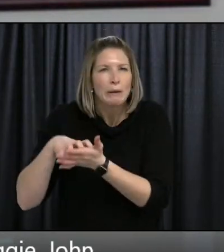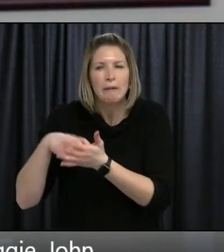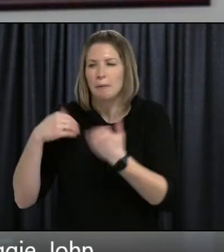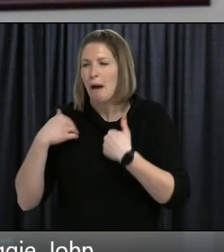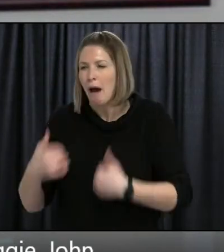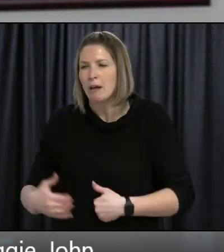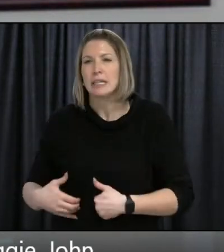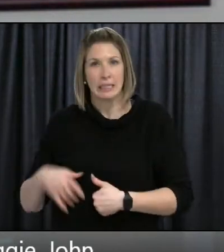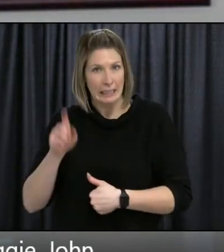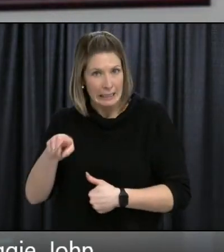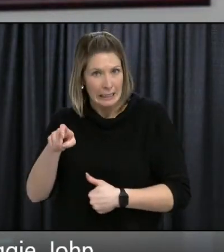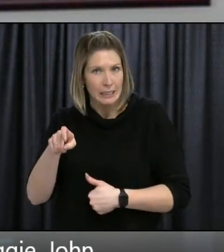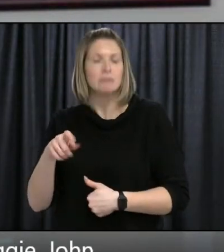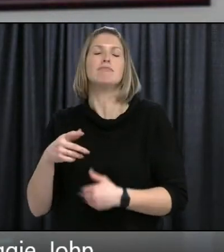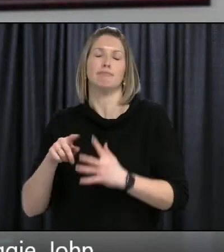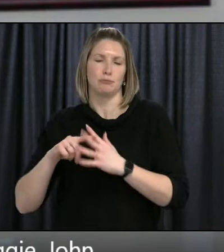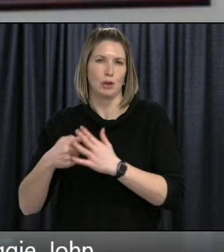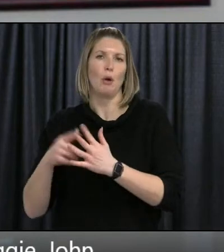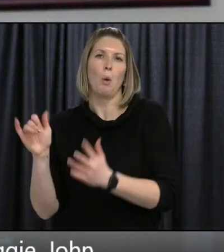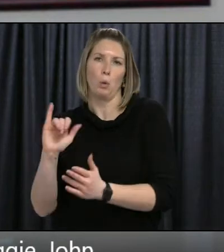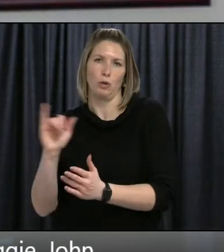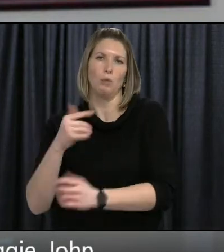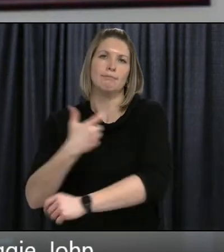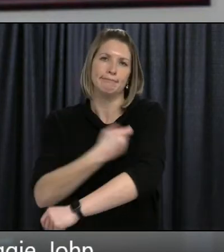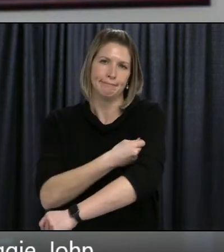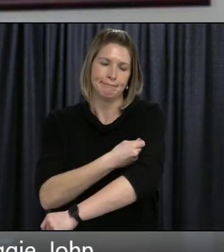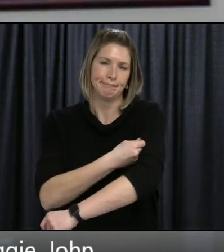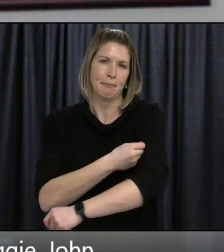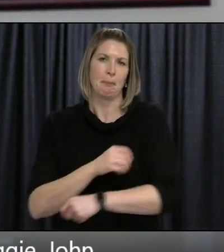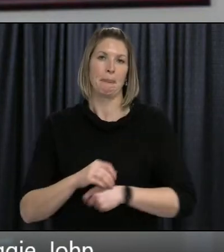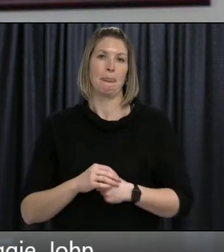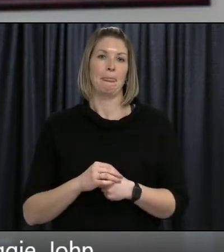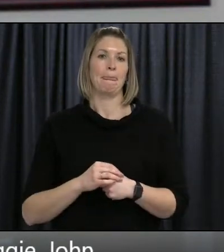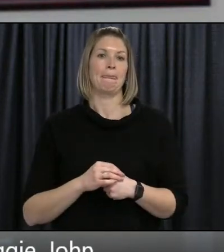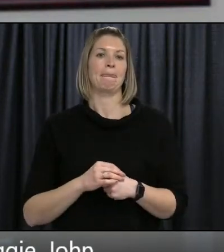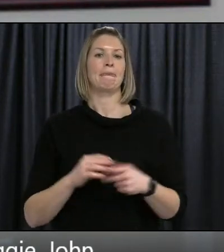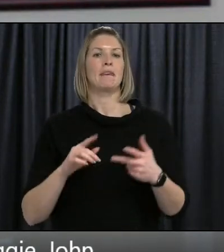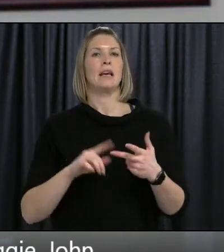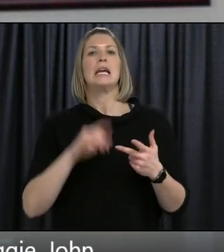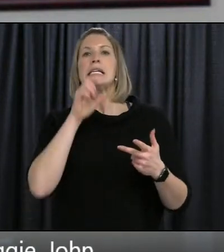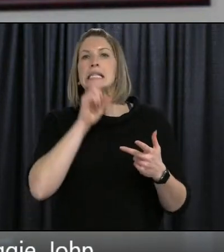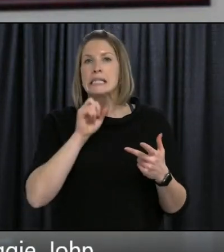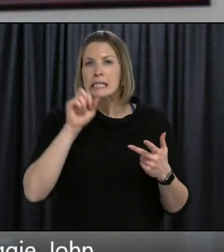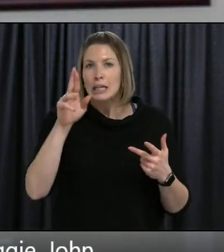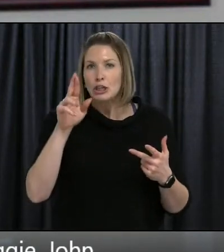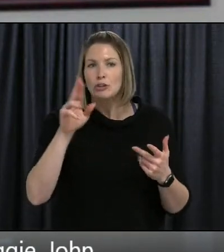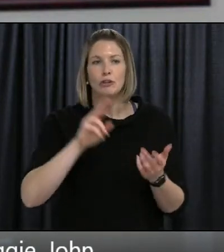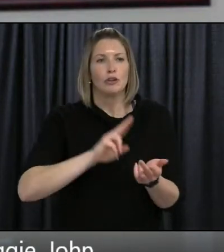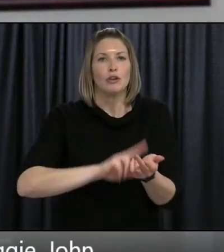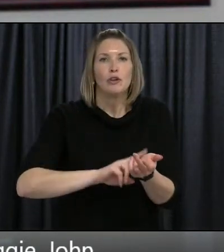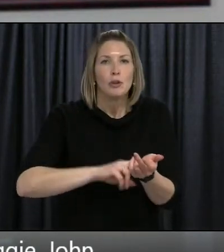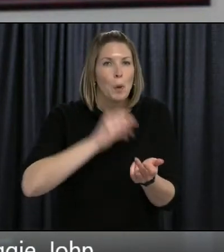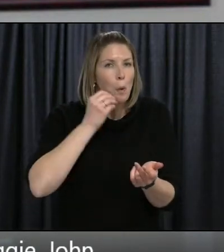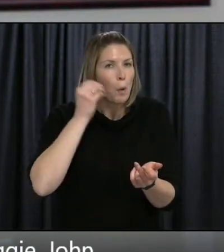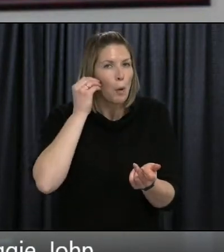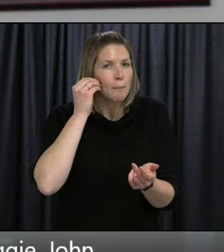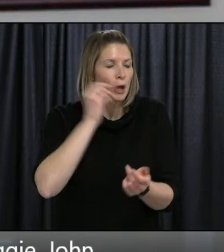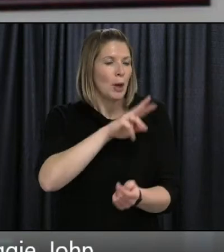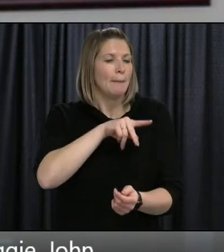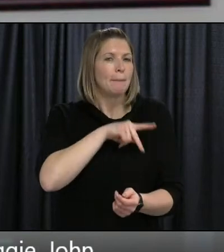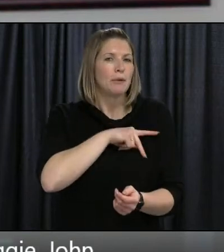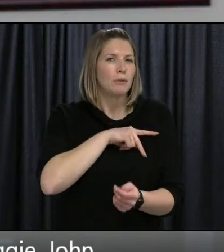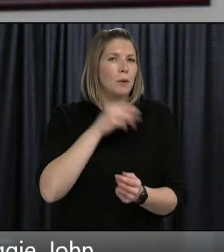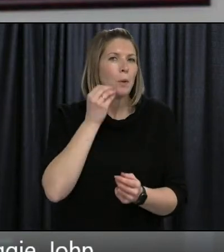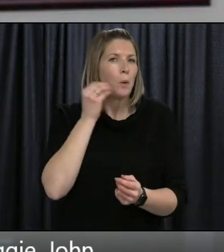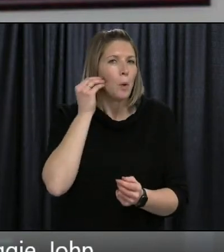essential healthcare workers in phase 1, we will be going to the vulnerable elderly in long-term care and personal care homes.